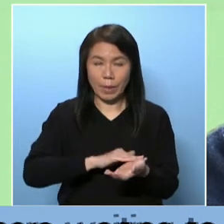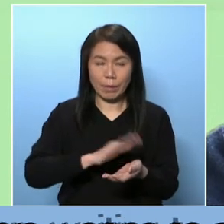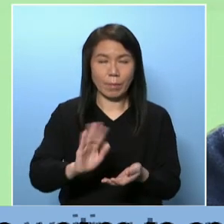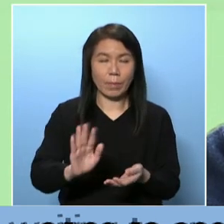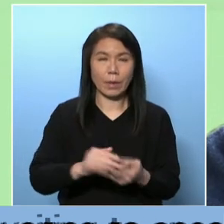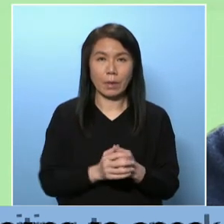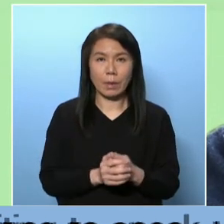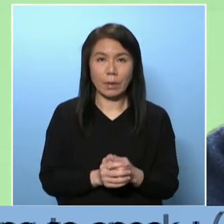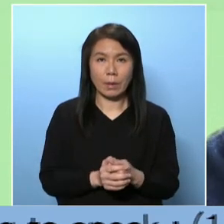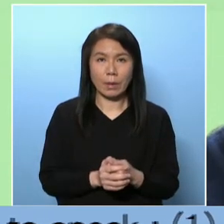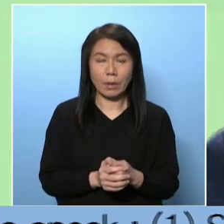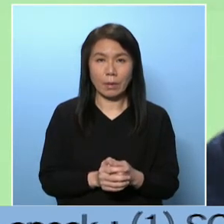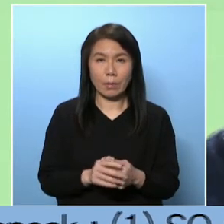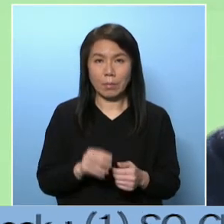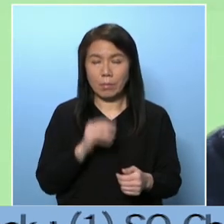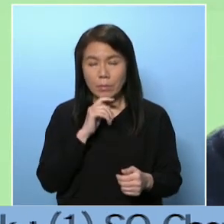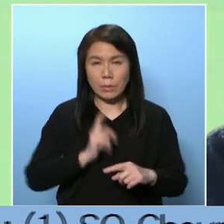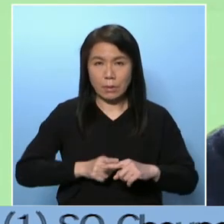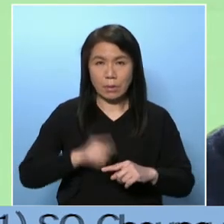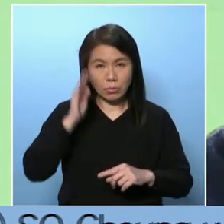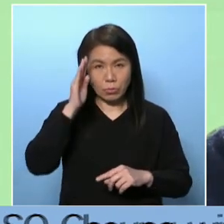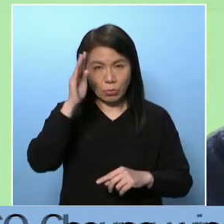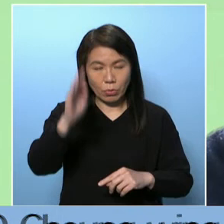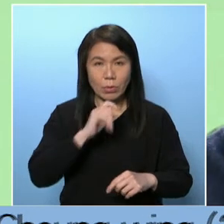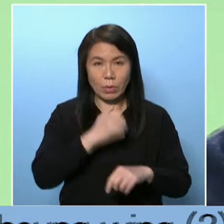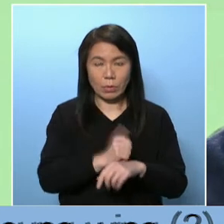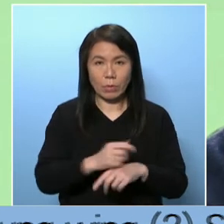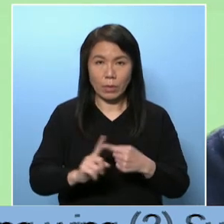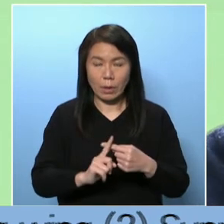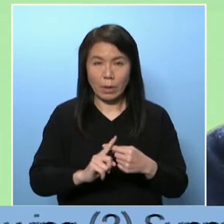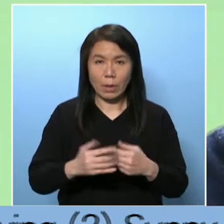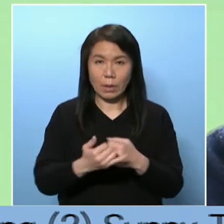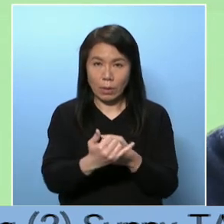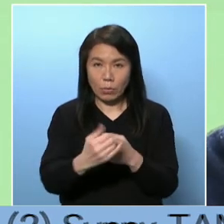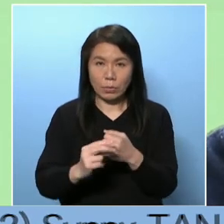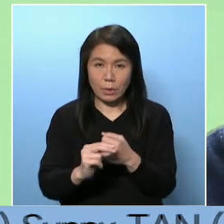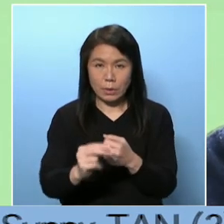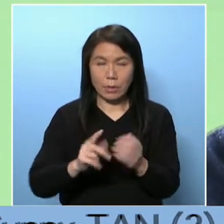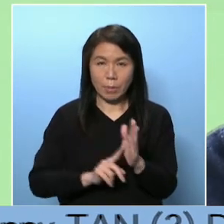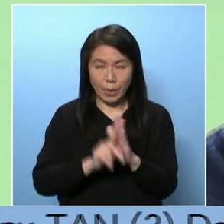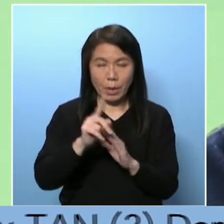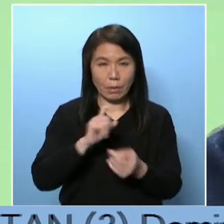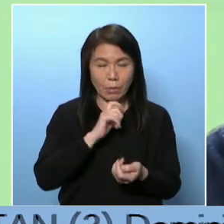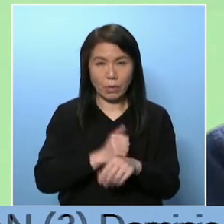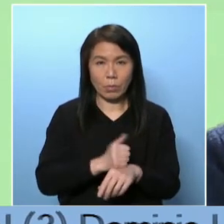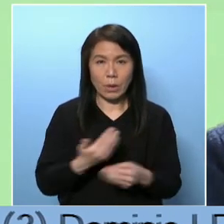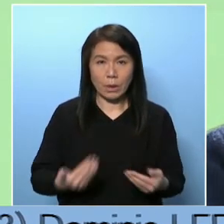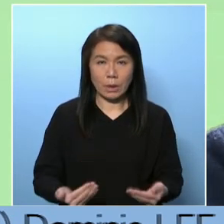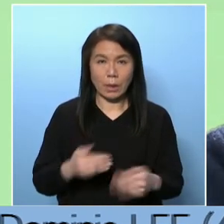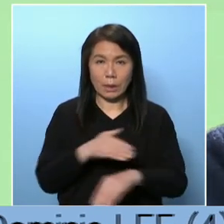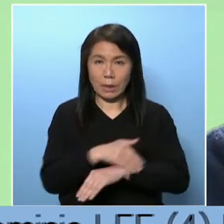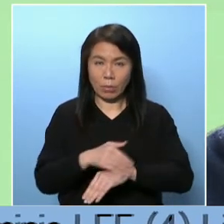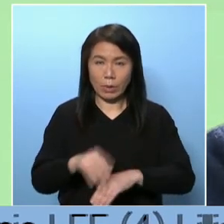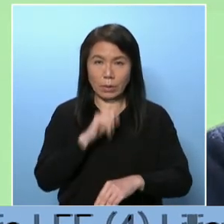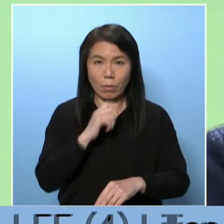just about the fifth wave of the pandemic. Inevitably, we are going to have other crises coming up, like the sixth